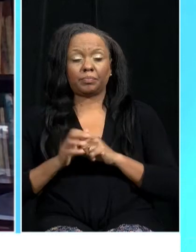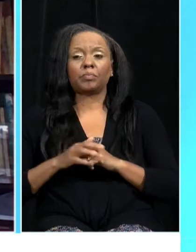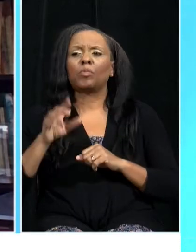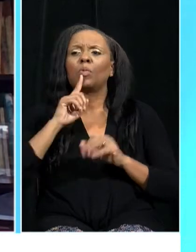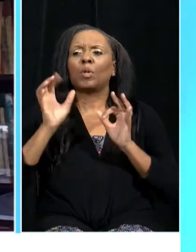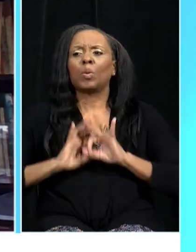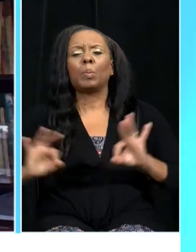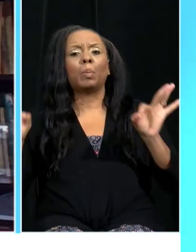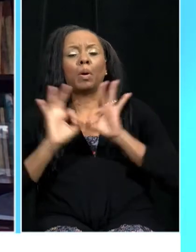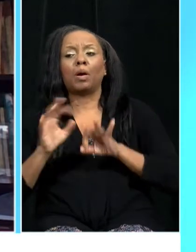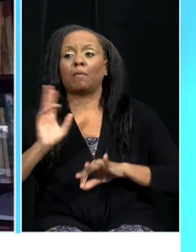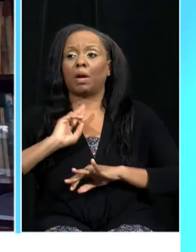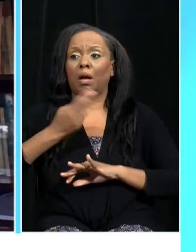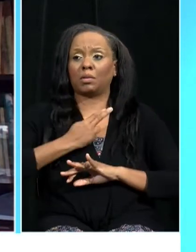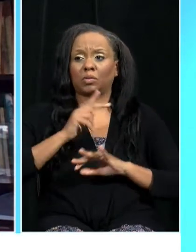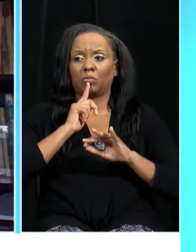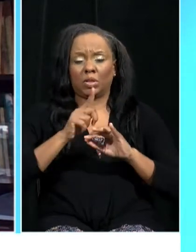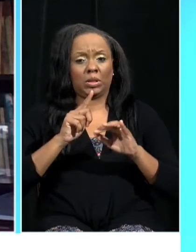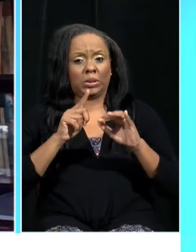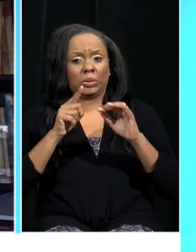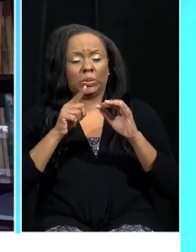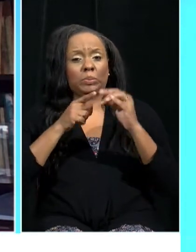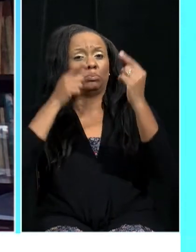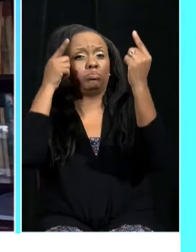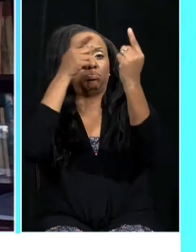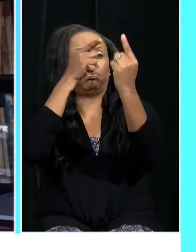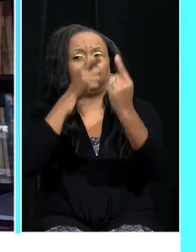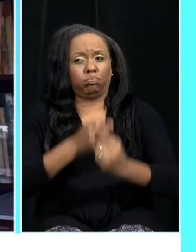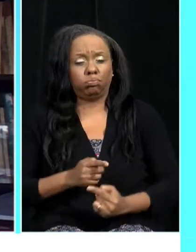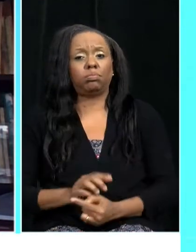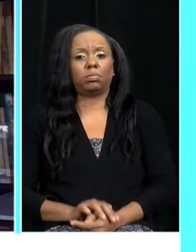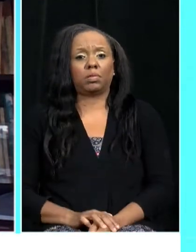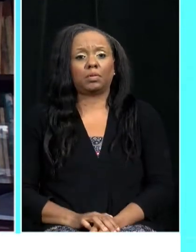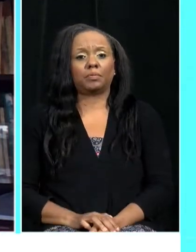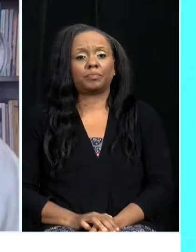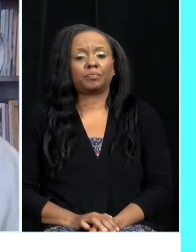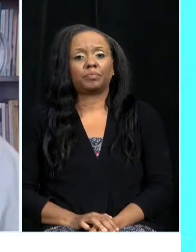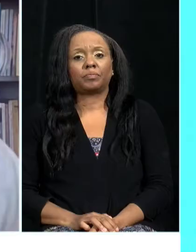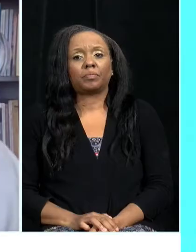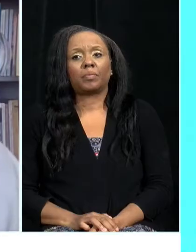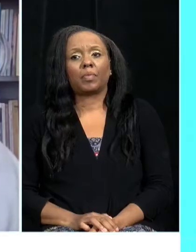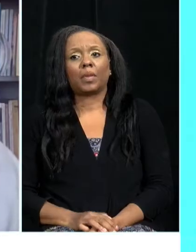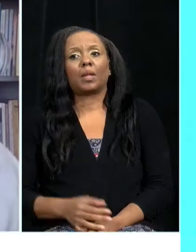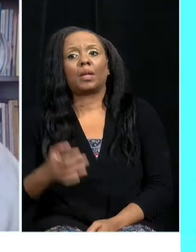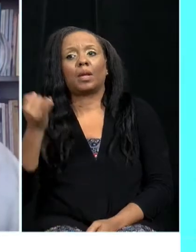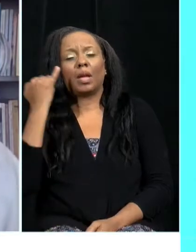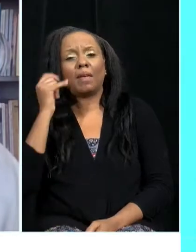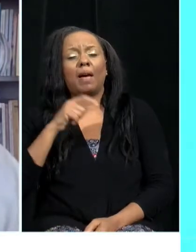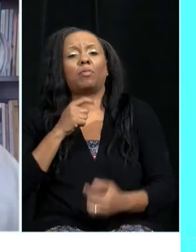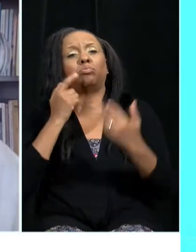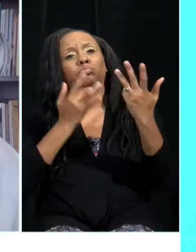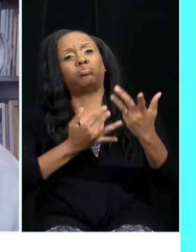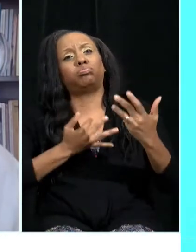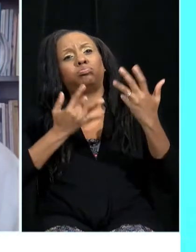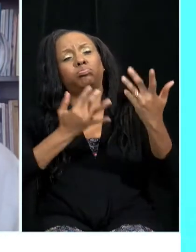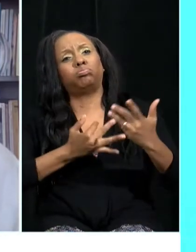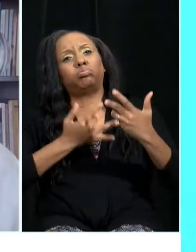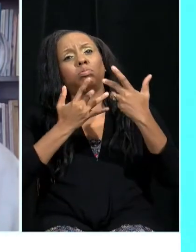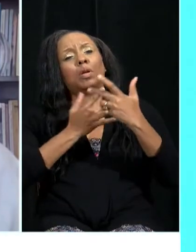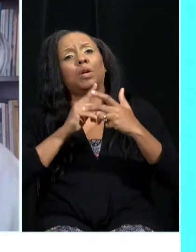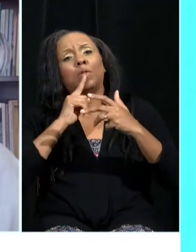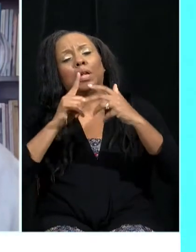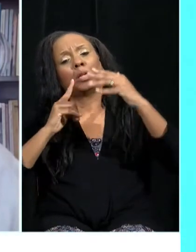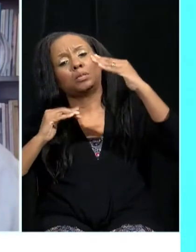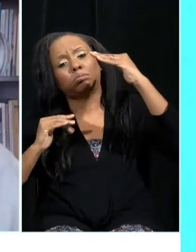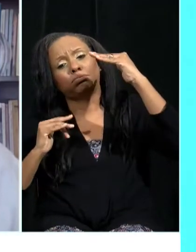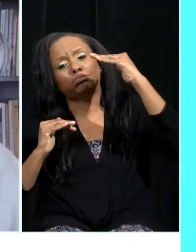growth, because the longer we take to get back to, say, the pre-COVID levels, the greater the challenges for all other aspects